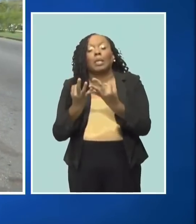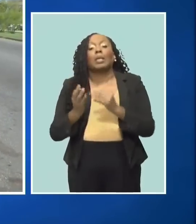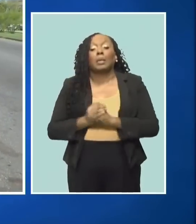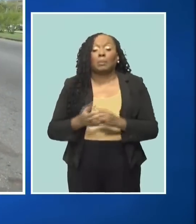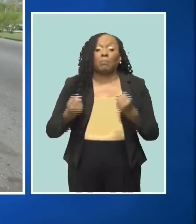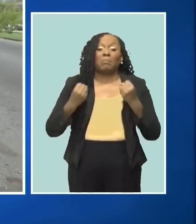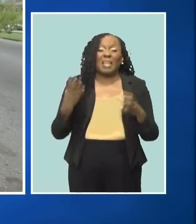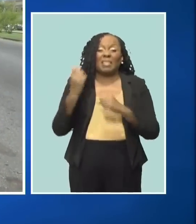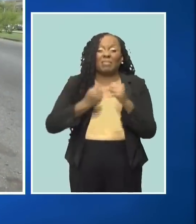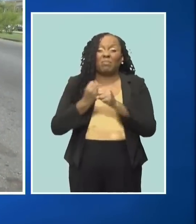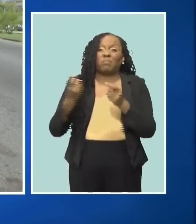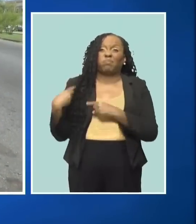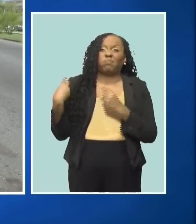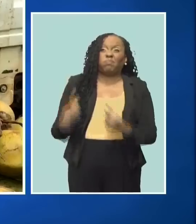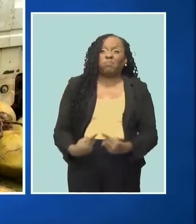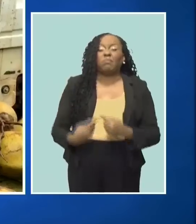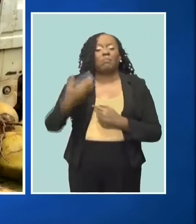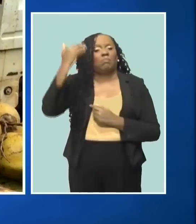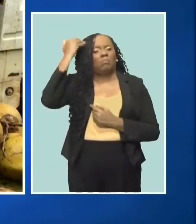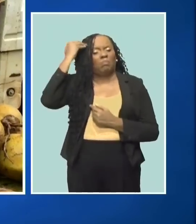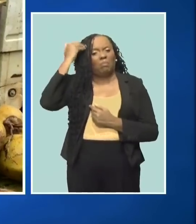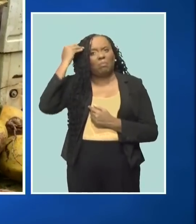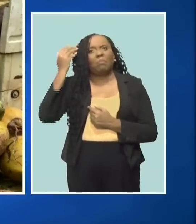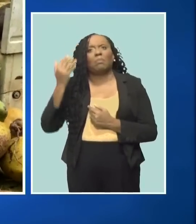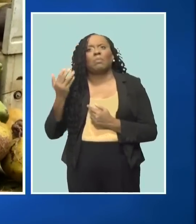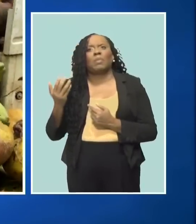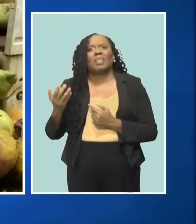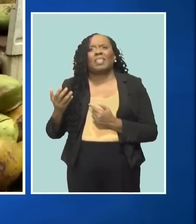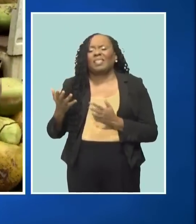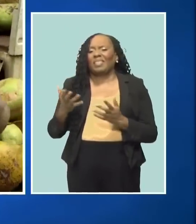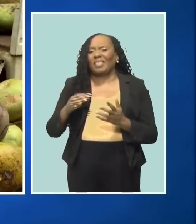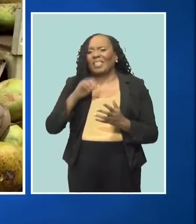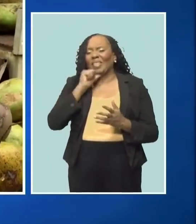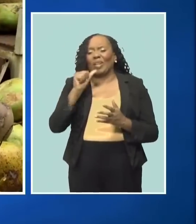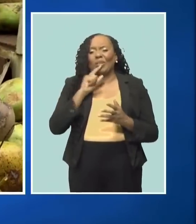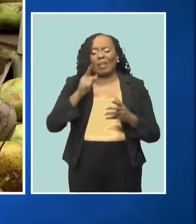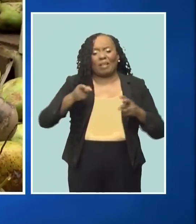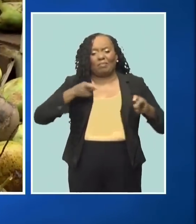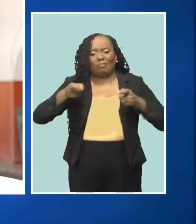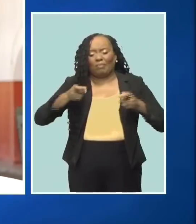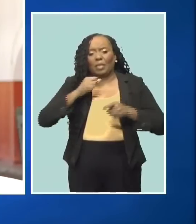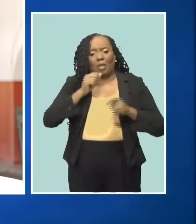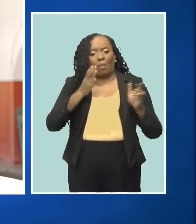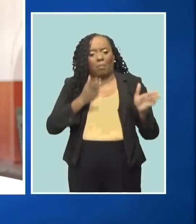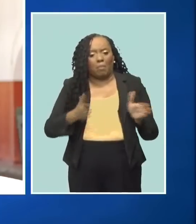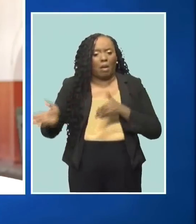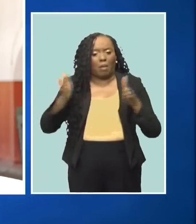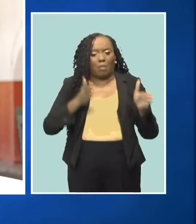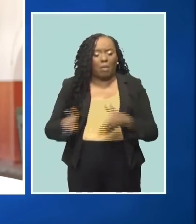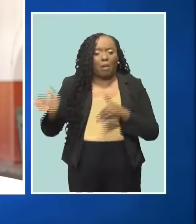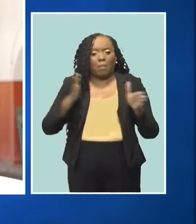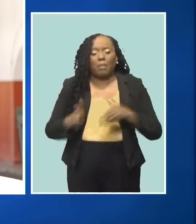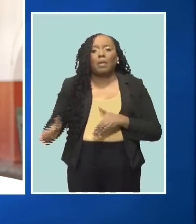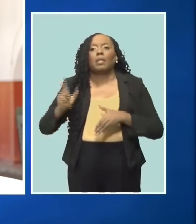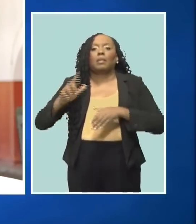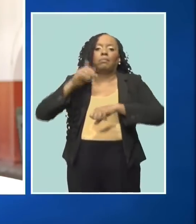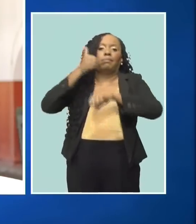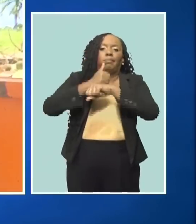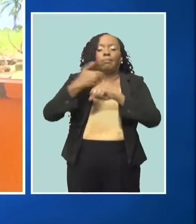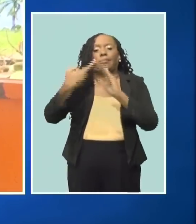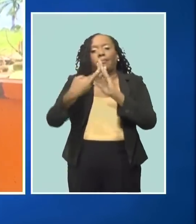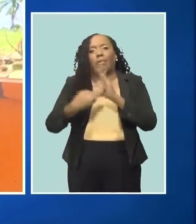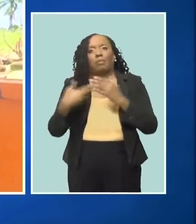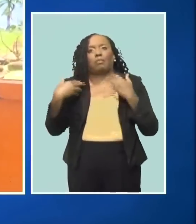many years, we know that it have been unstructured. It have been informal, and it needs to become more